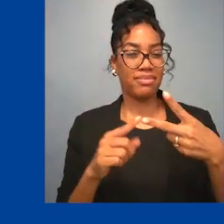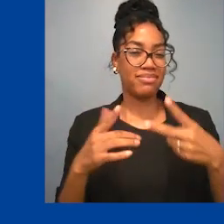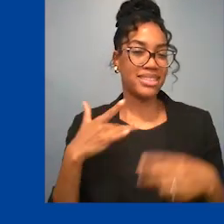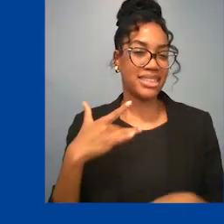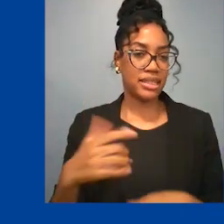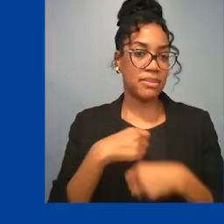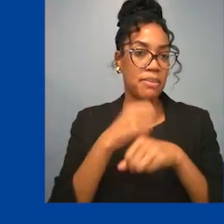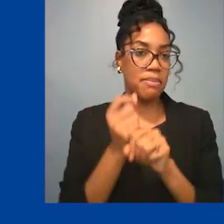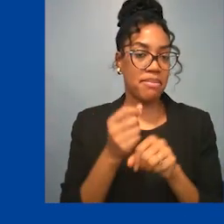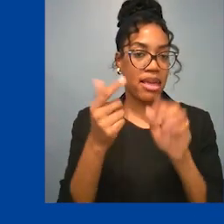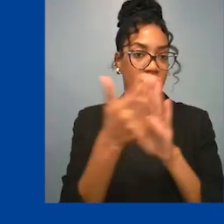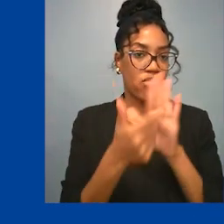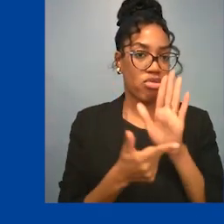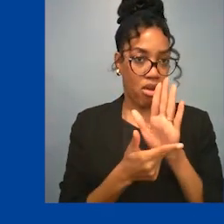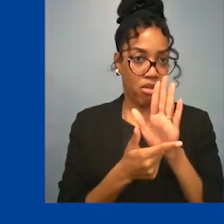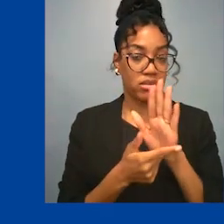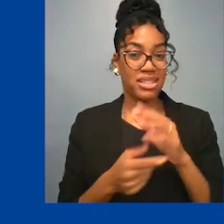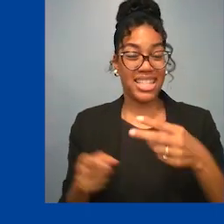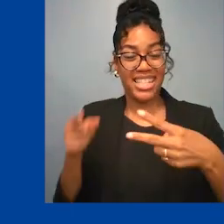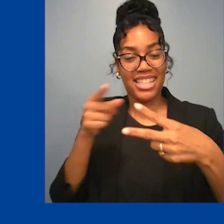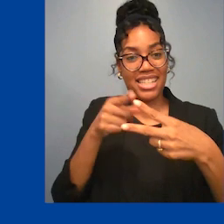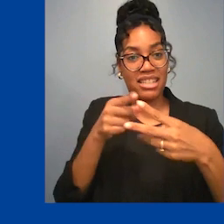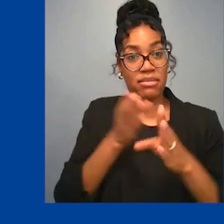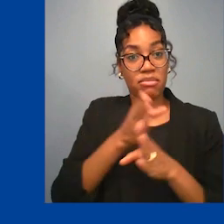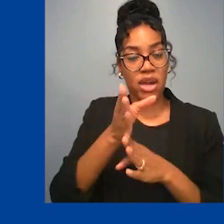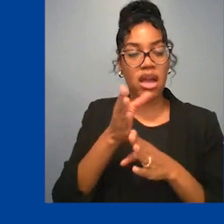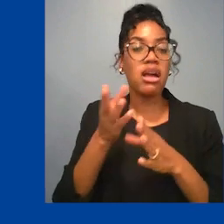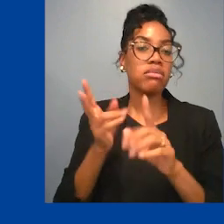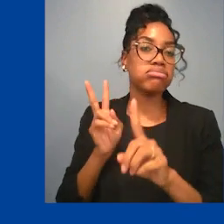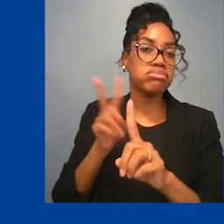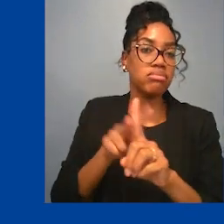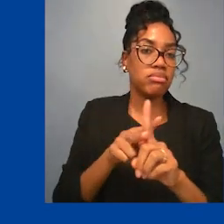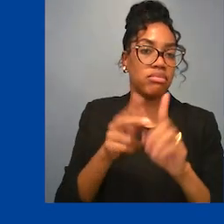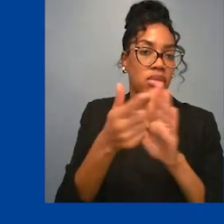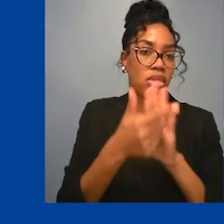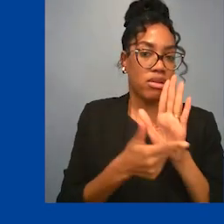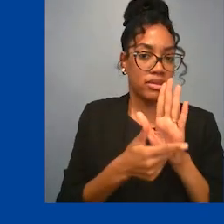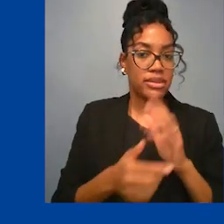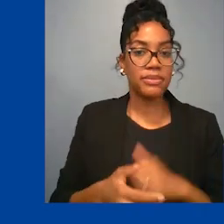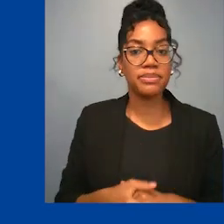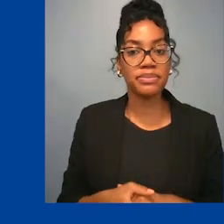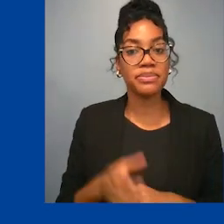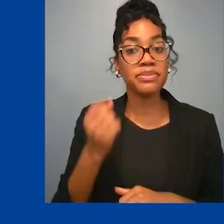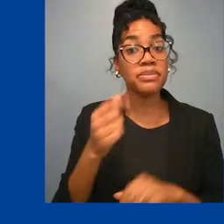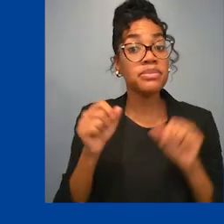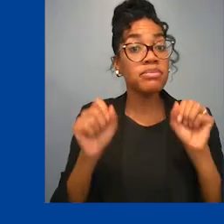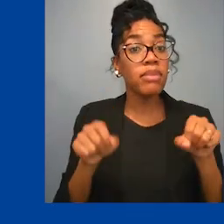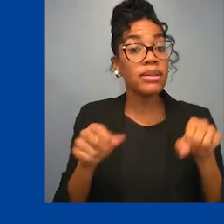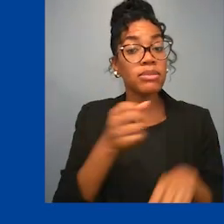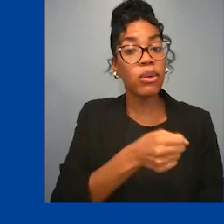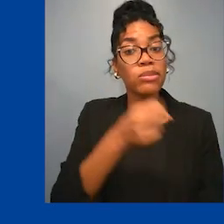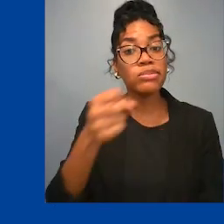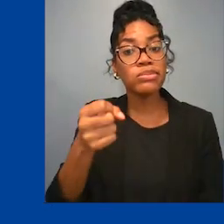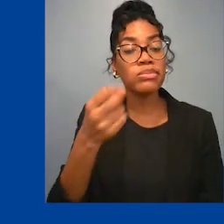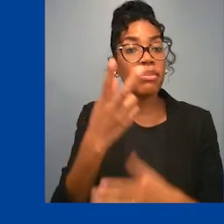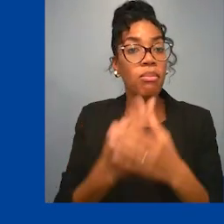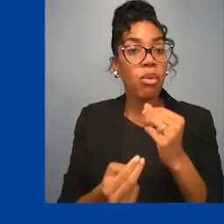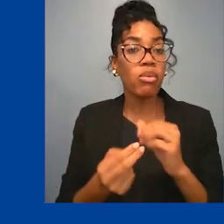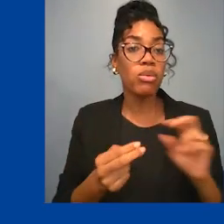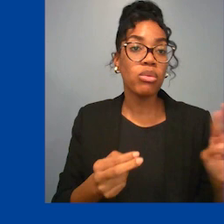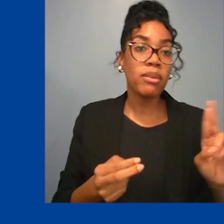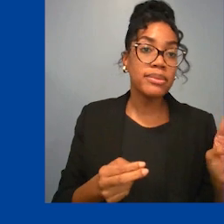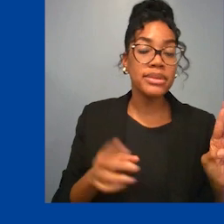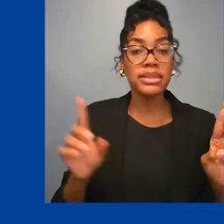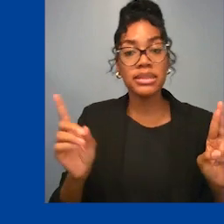inputs. Possible placements encompass committees and personal offices in both parties and chambers. Many of our